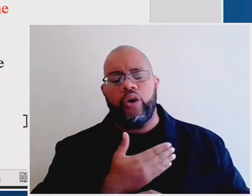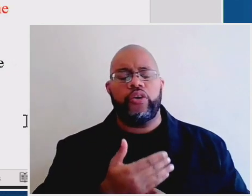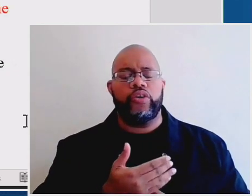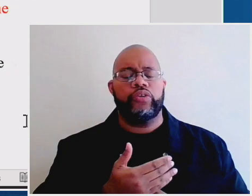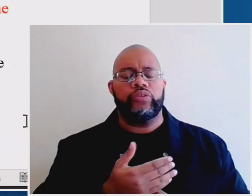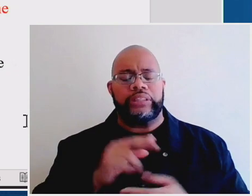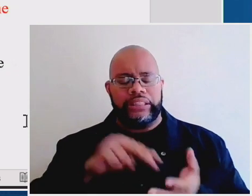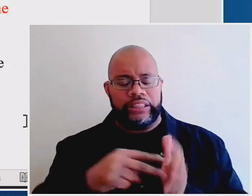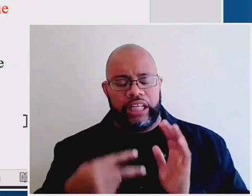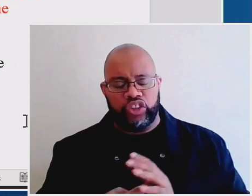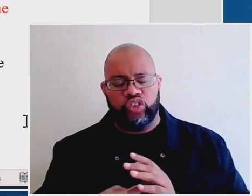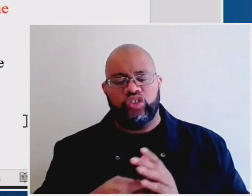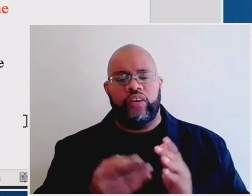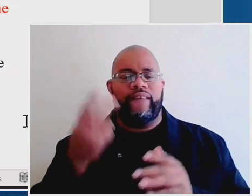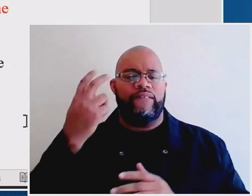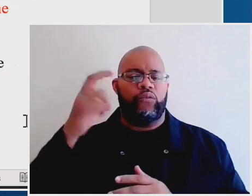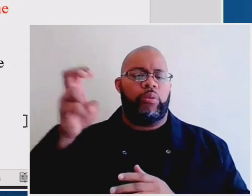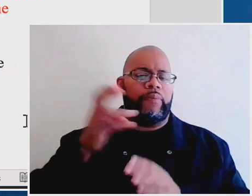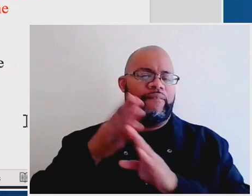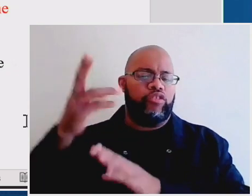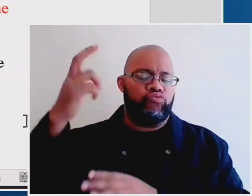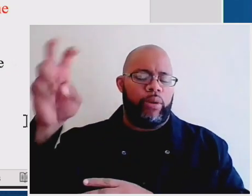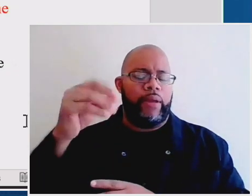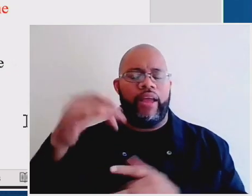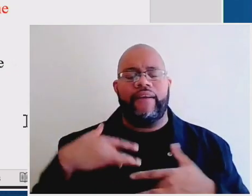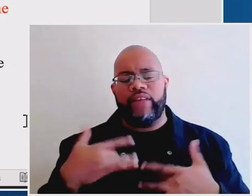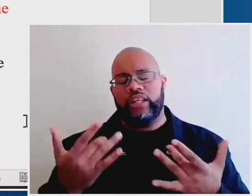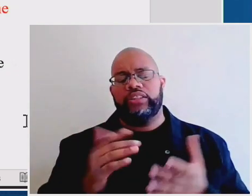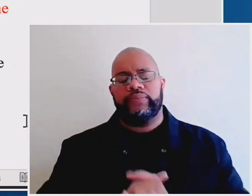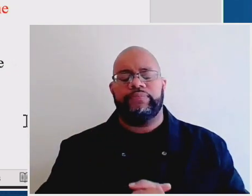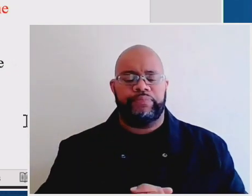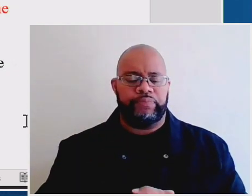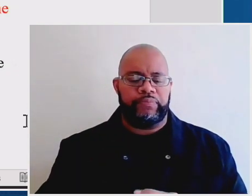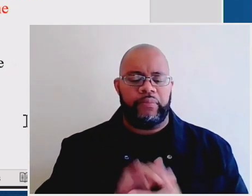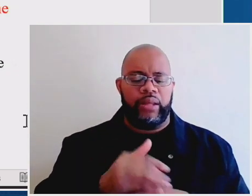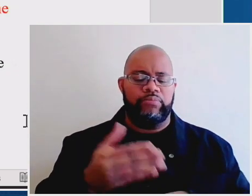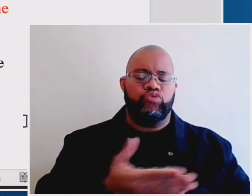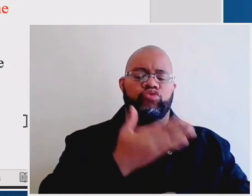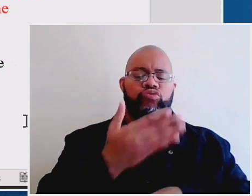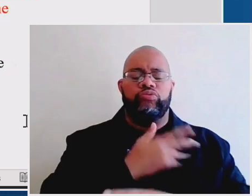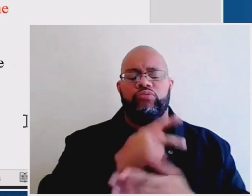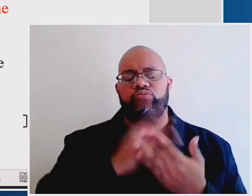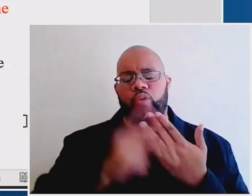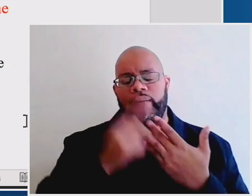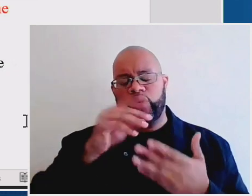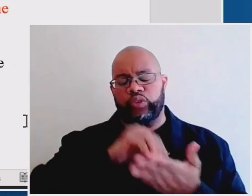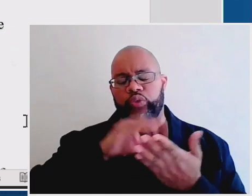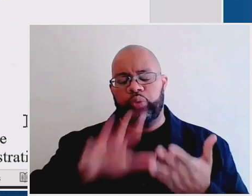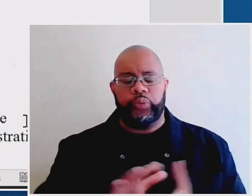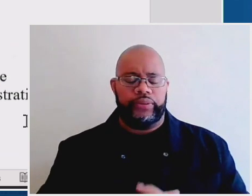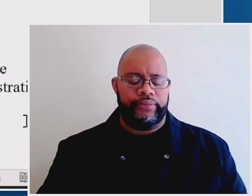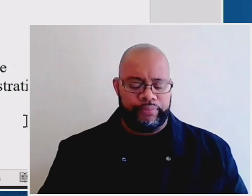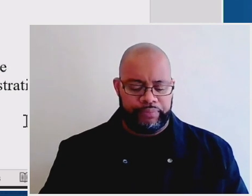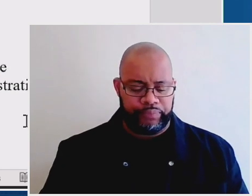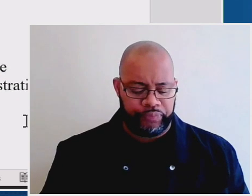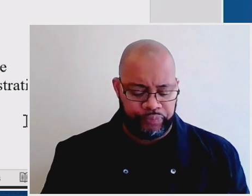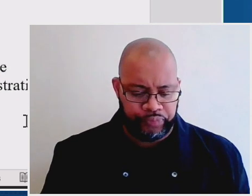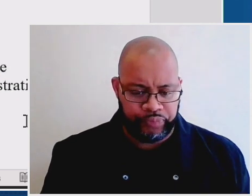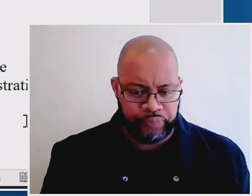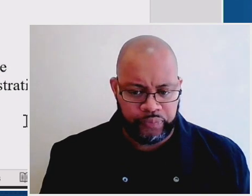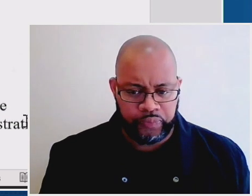intentional field trips and events that enhance programs for students. And